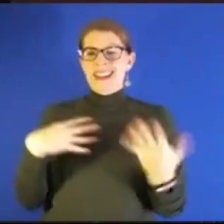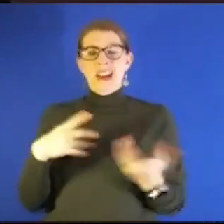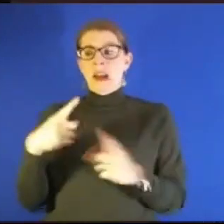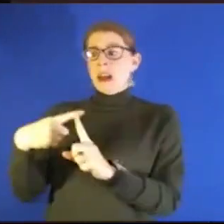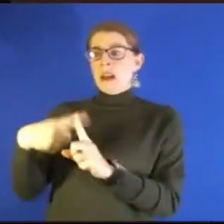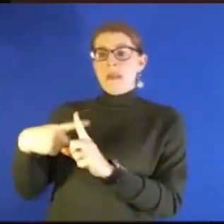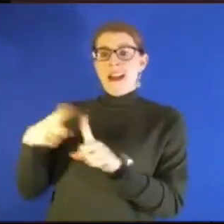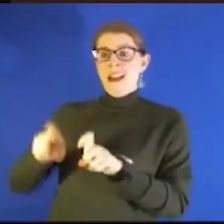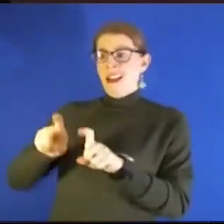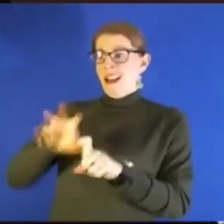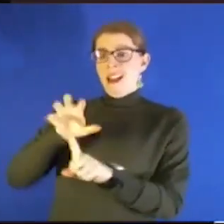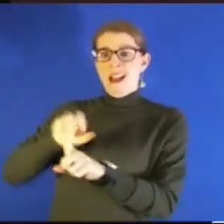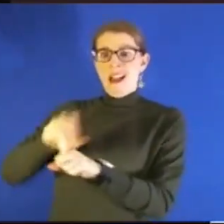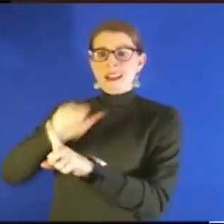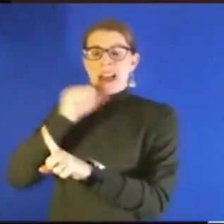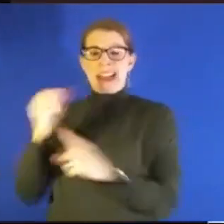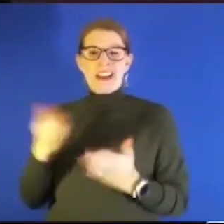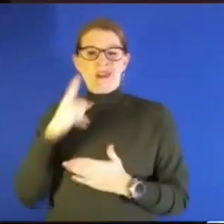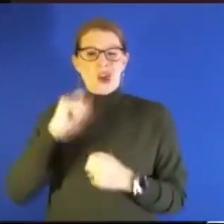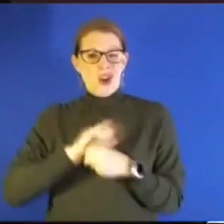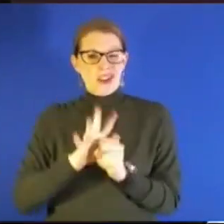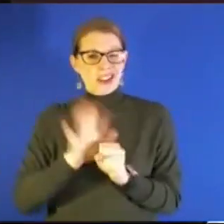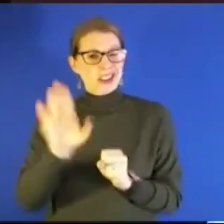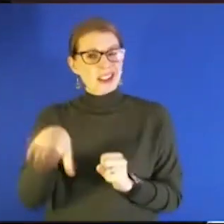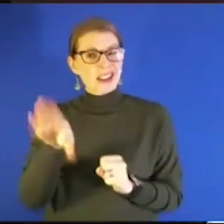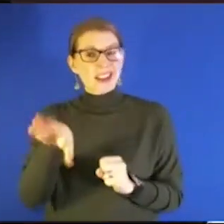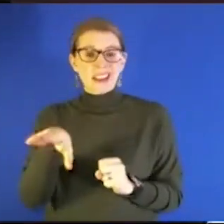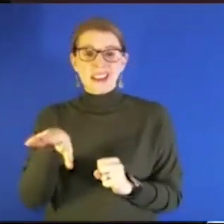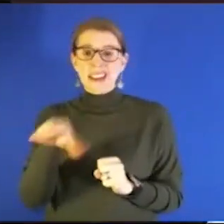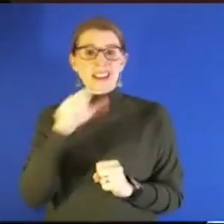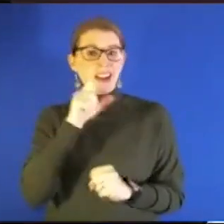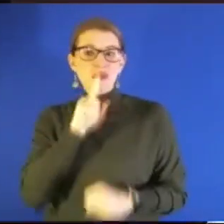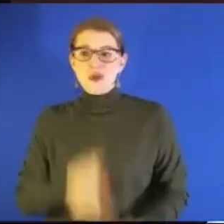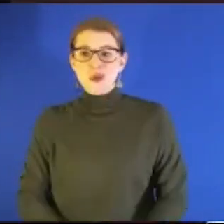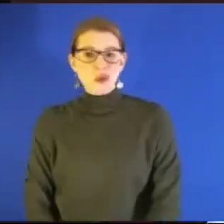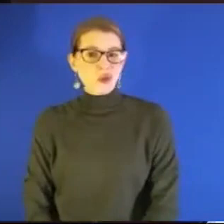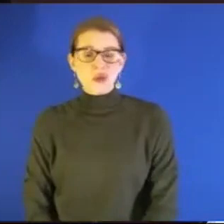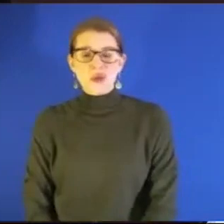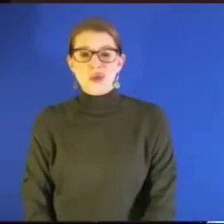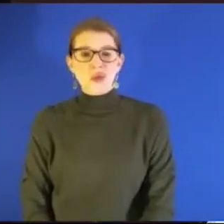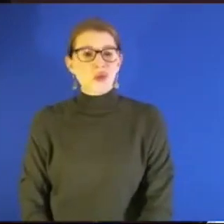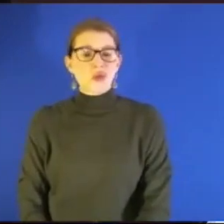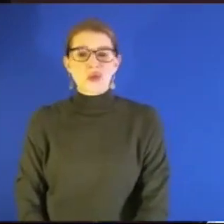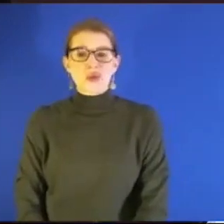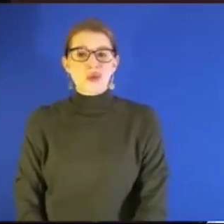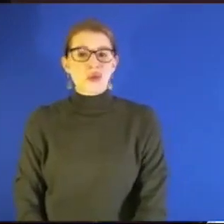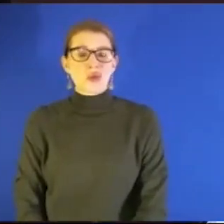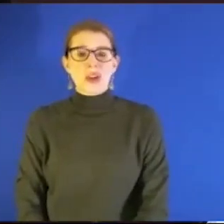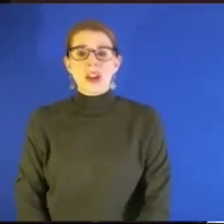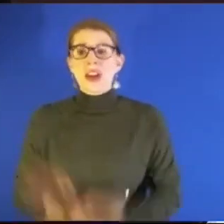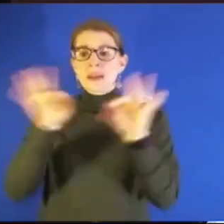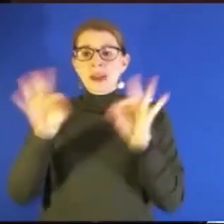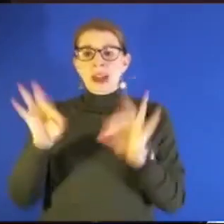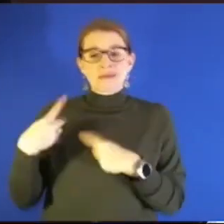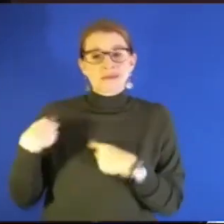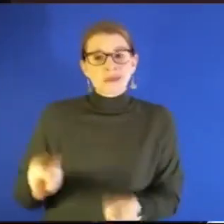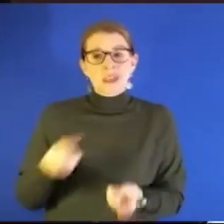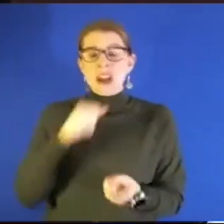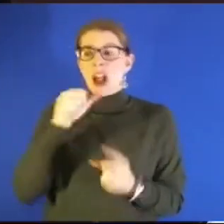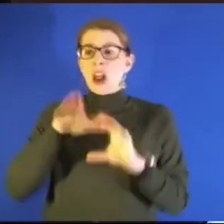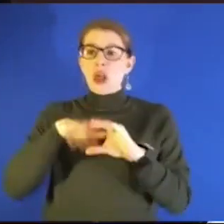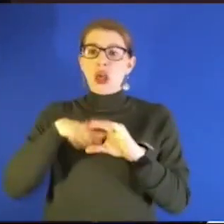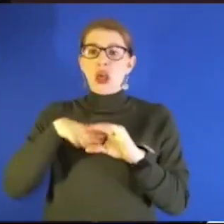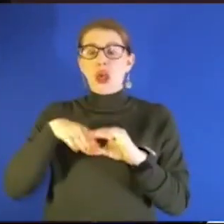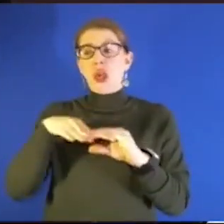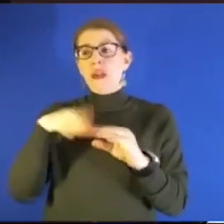not really here for COVID. Yeah. What I'm going to tell you is that's not true. And, we've told you all along we're not going to flapjack. We're not going to flap our arms and jack with the